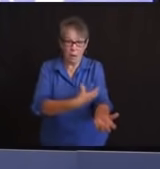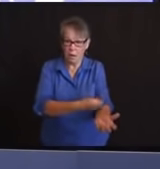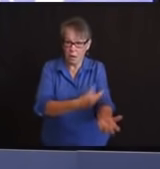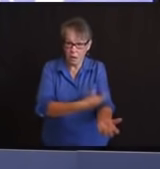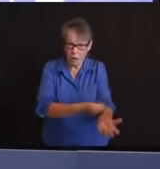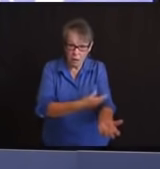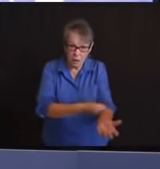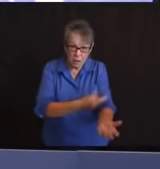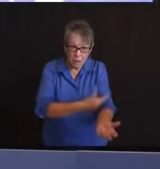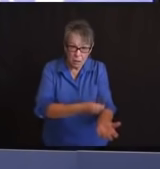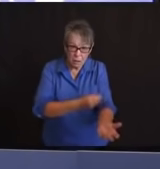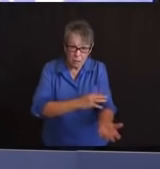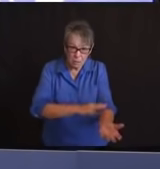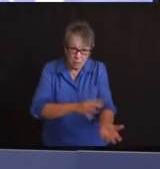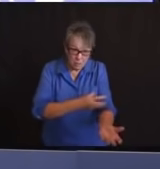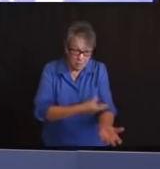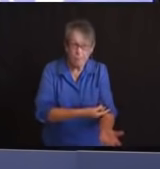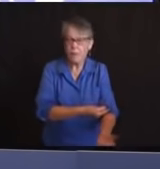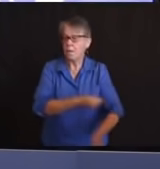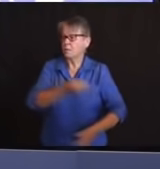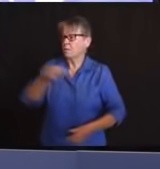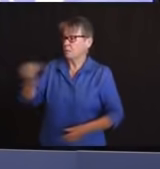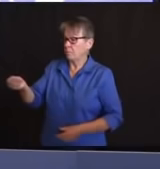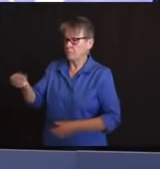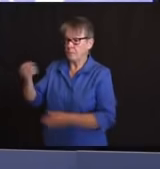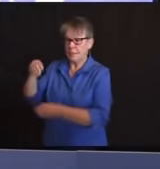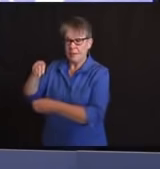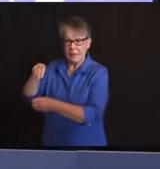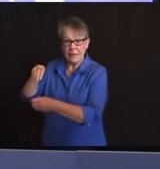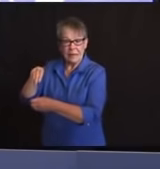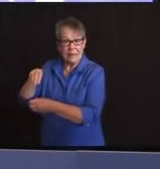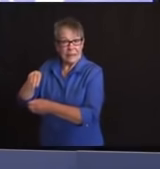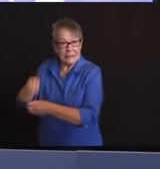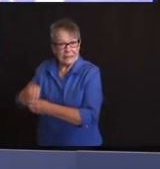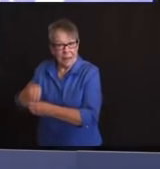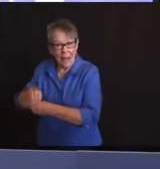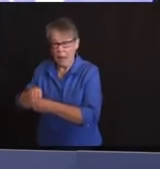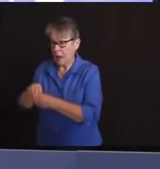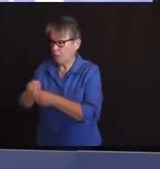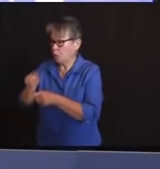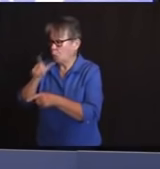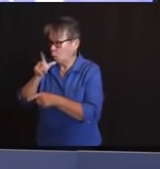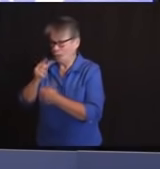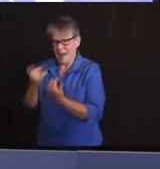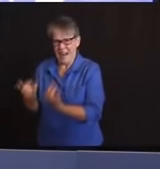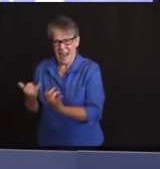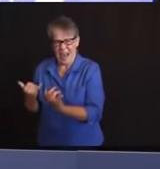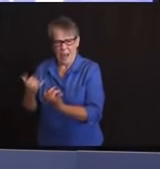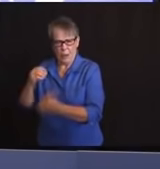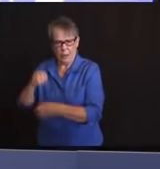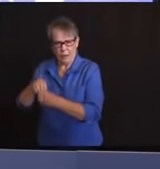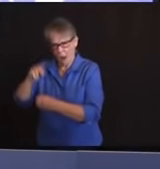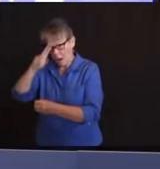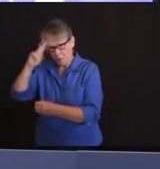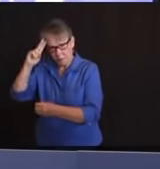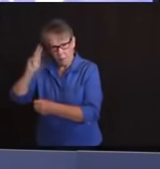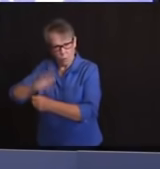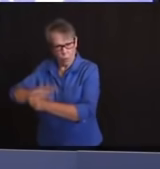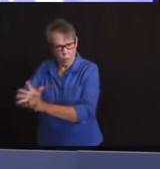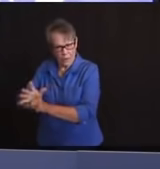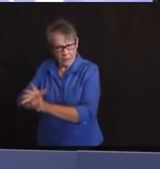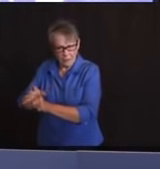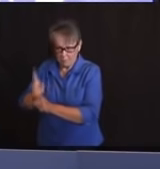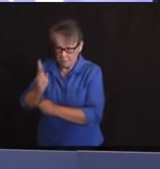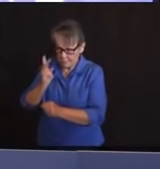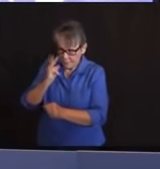EUA, allows the use of medical products to be used in an emergency to prevent or treat a life-threatening disease